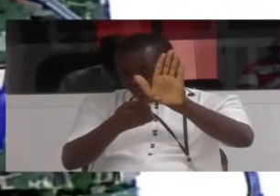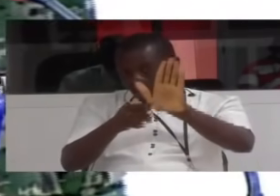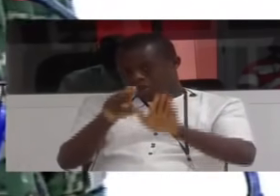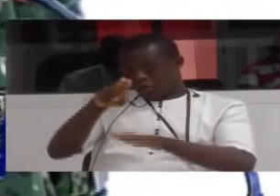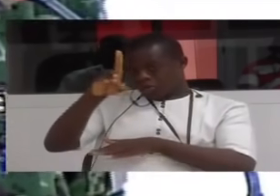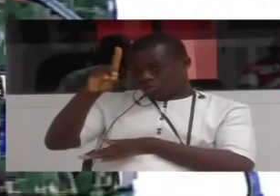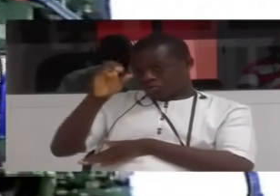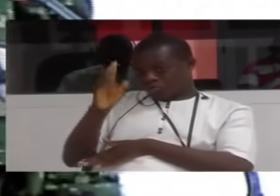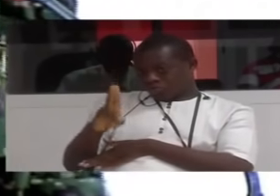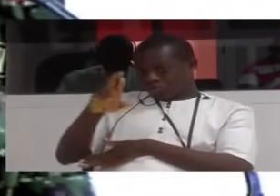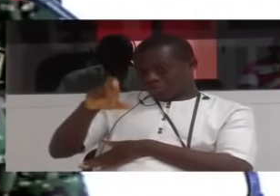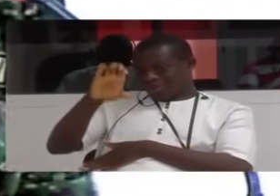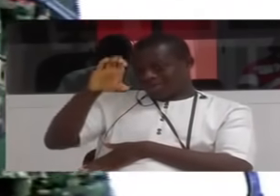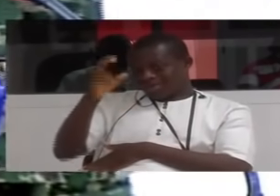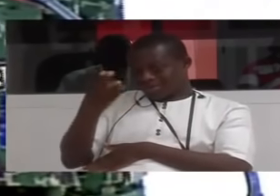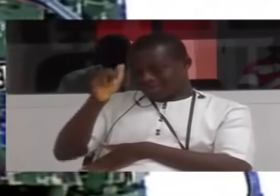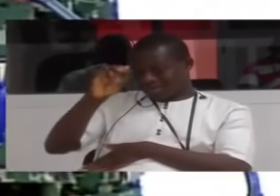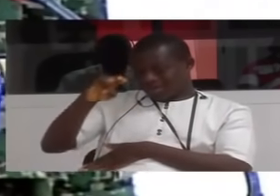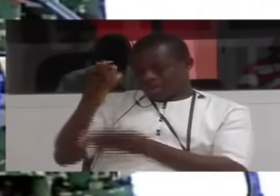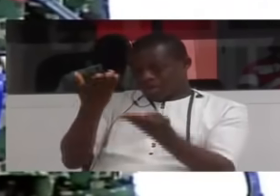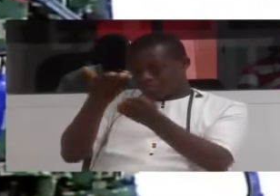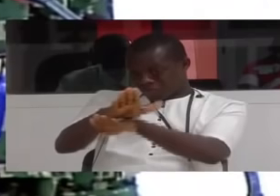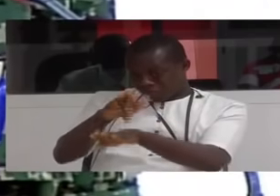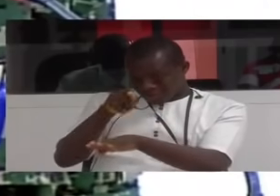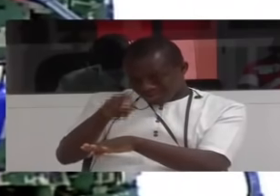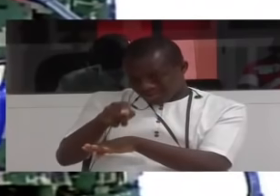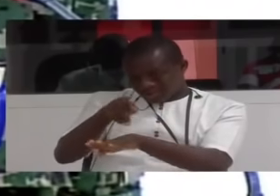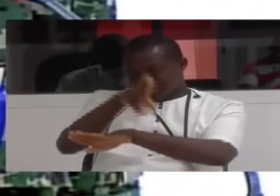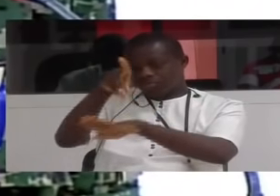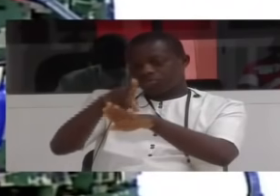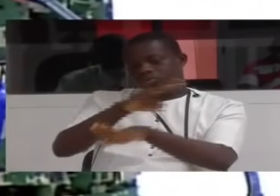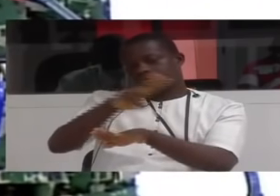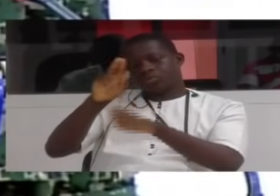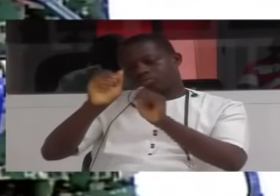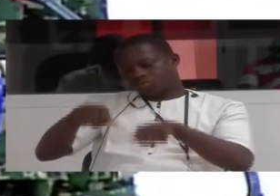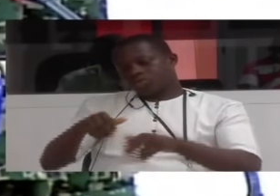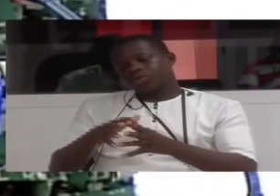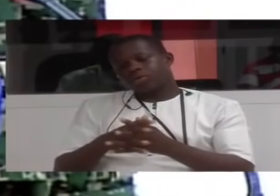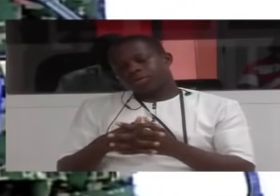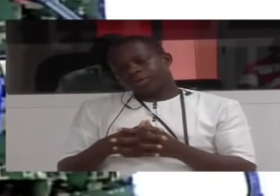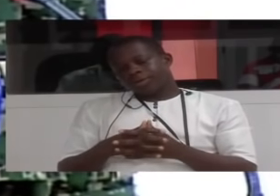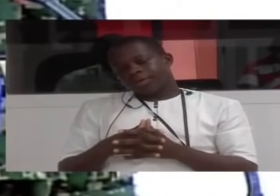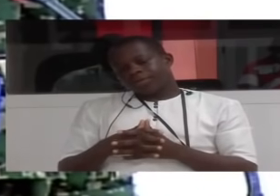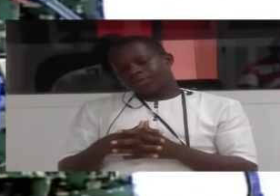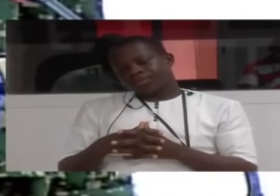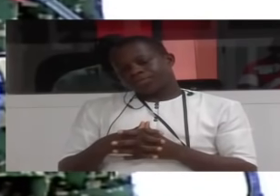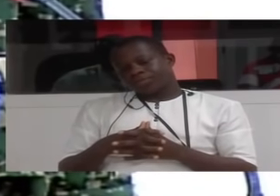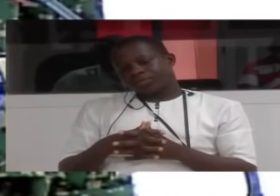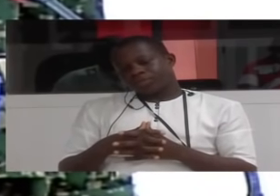Ndour Cham fi lañ ko sul. Yes, but I would not be able to tell you specifically this is the spot where we buried Ndour